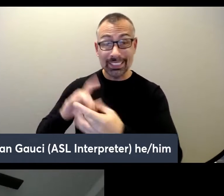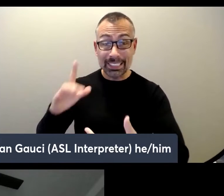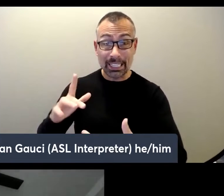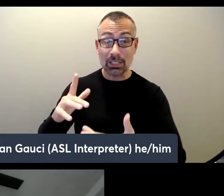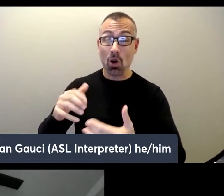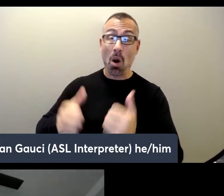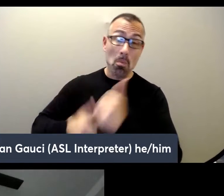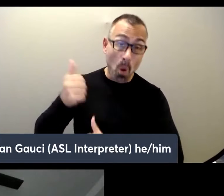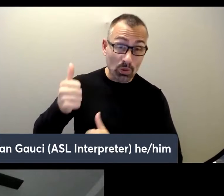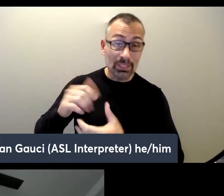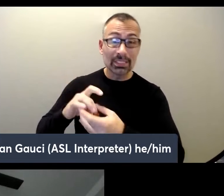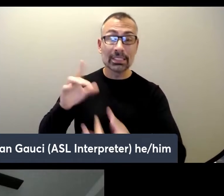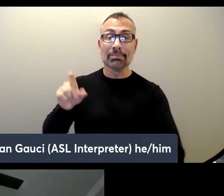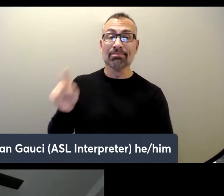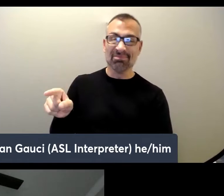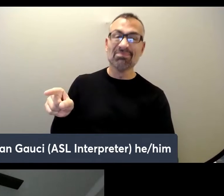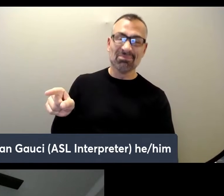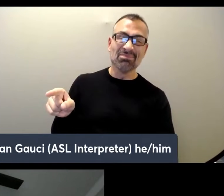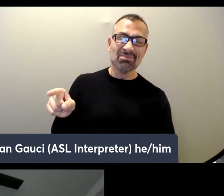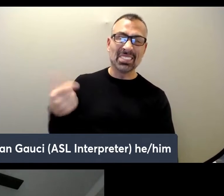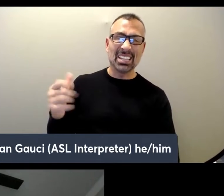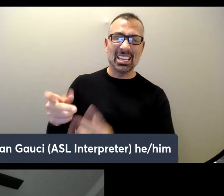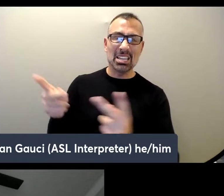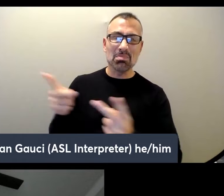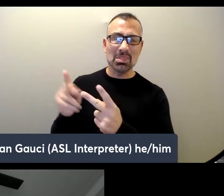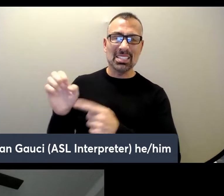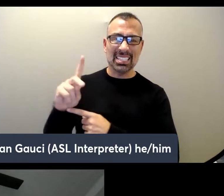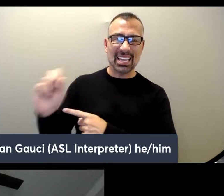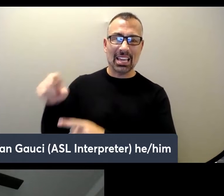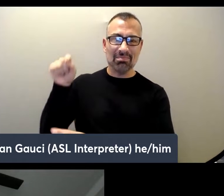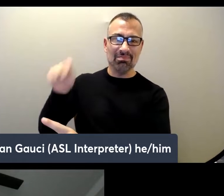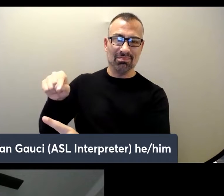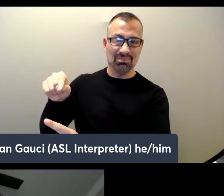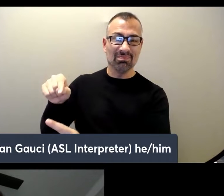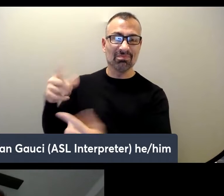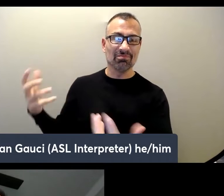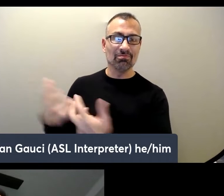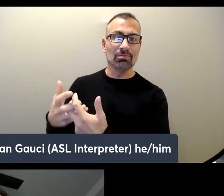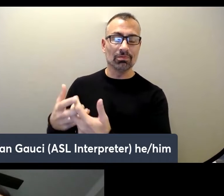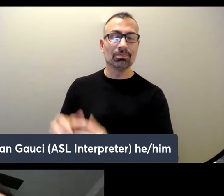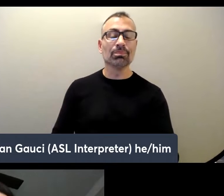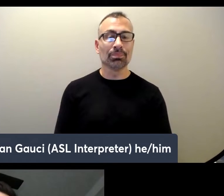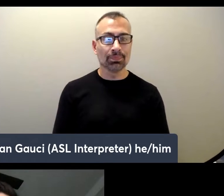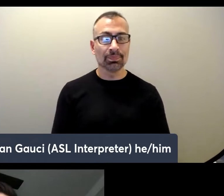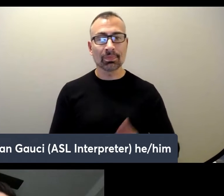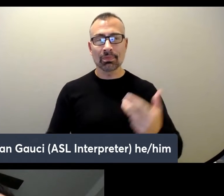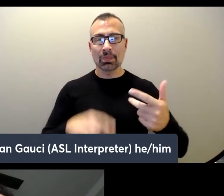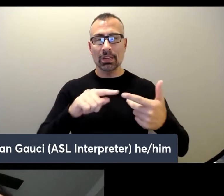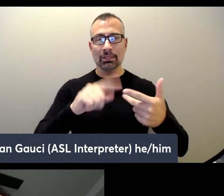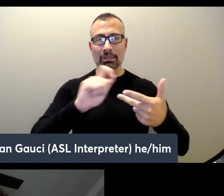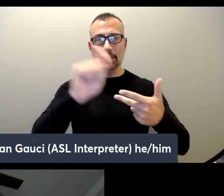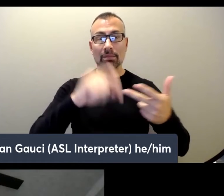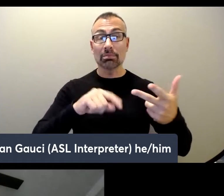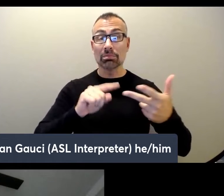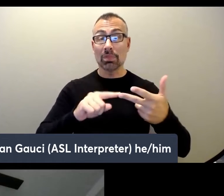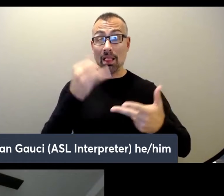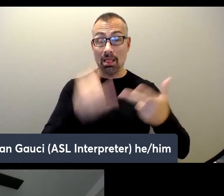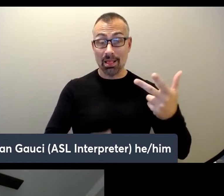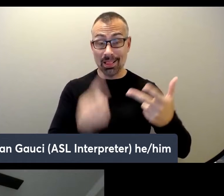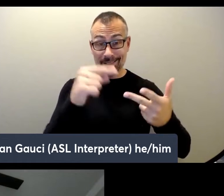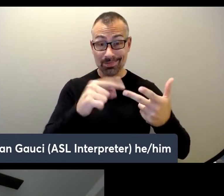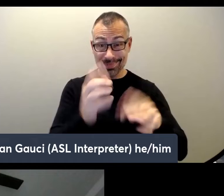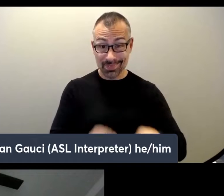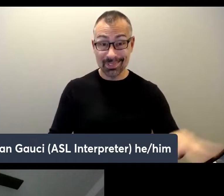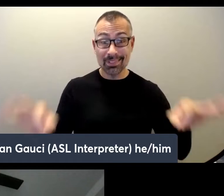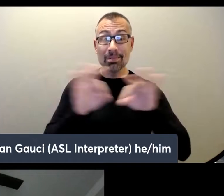disconnected, that's really where EKS Anywhere is probably a better fit for them. And the last one that's also very important